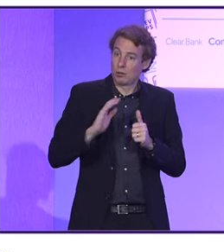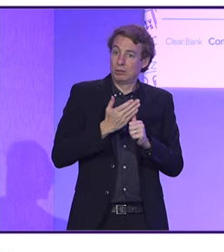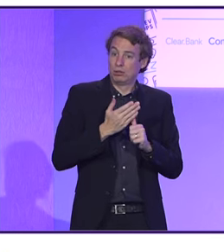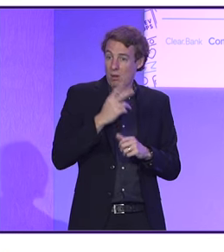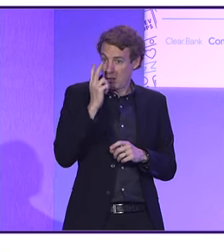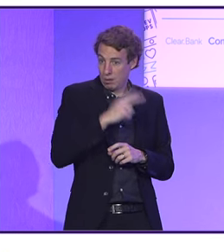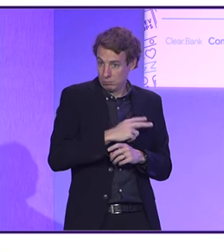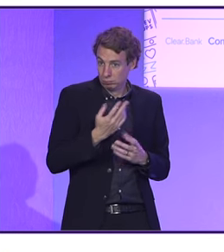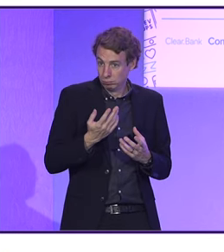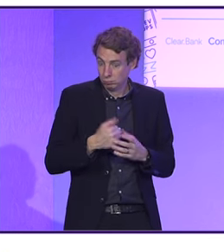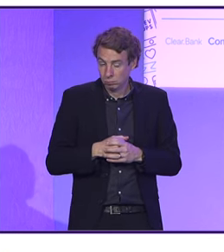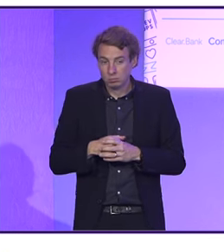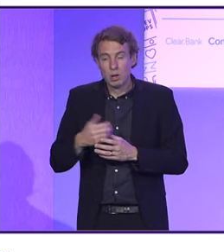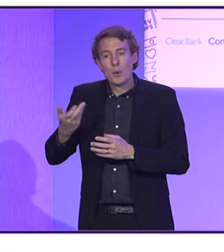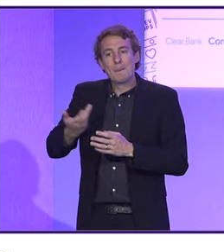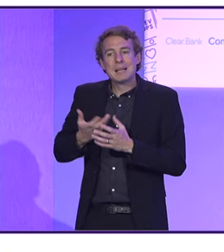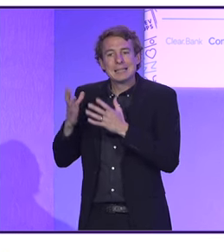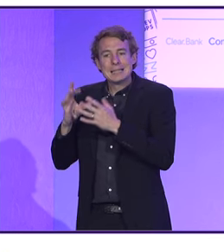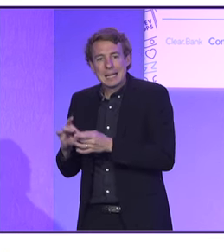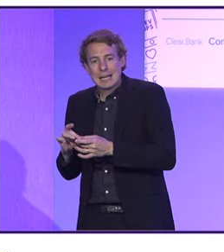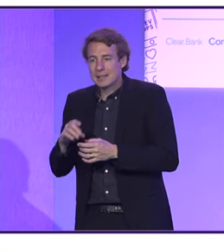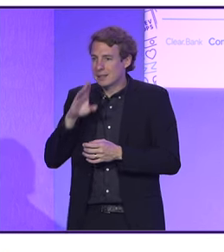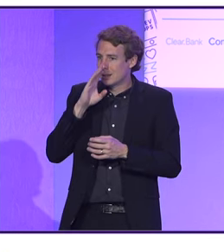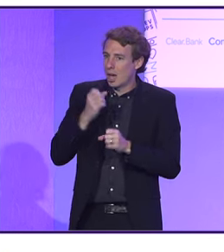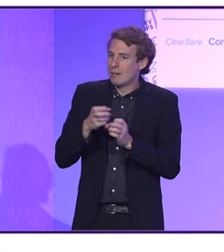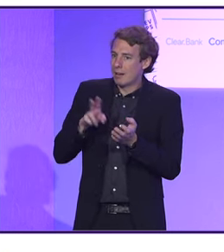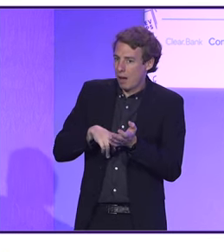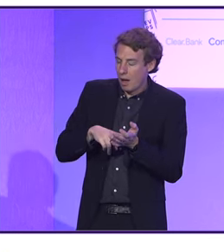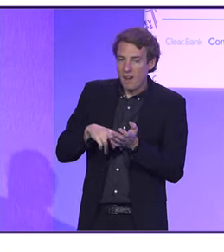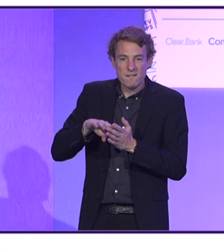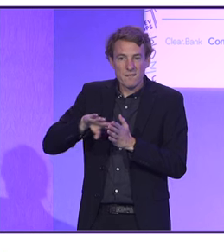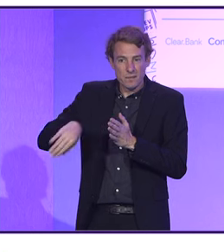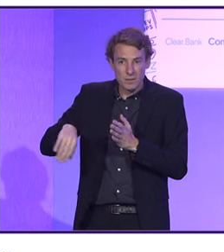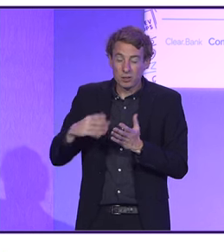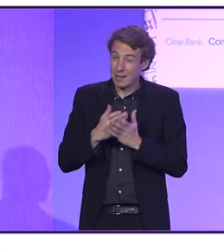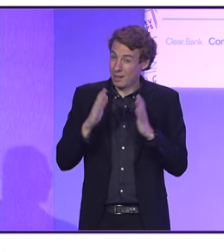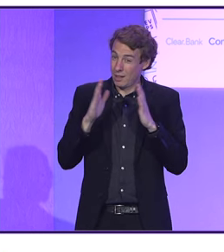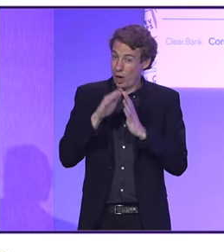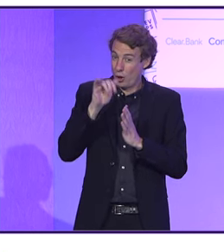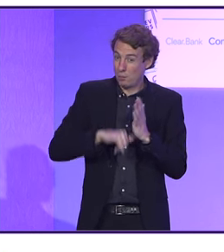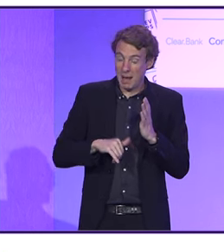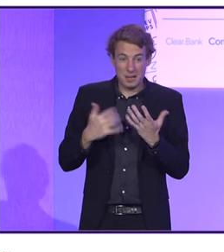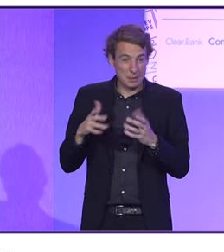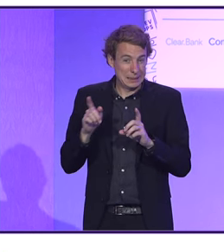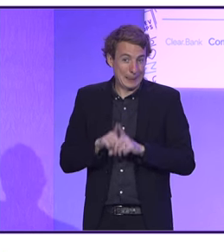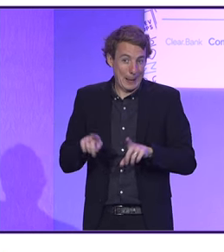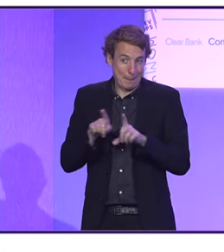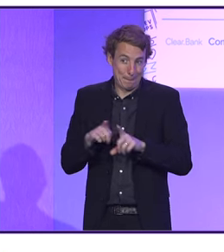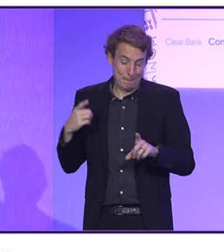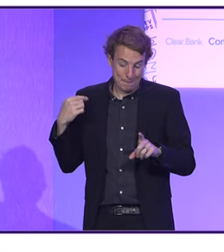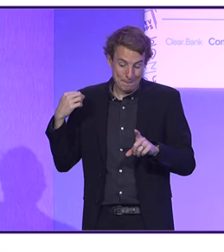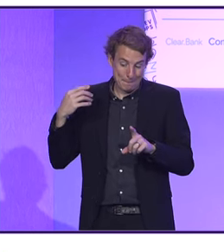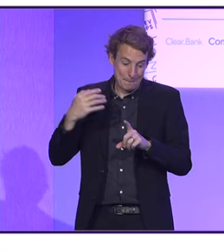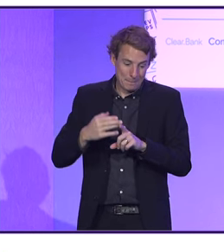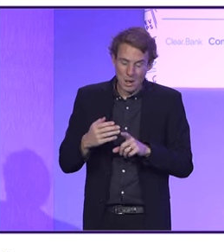DirectGov, it replaced BusinessLink. This actually still looks pretty familiar to me. The homepage has not changed that much over the years, which I think is testament to what a good job